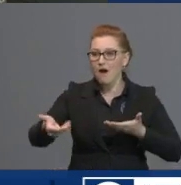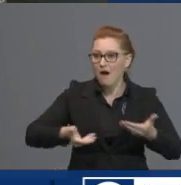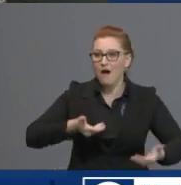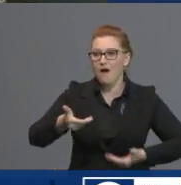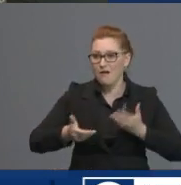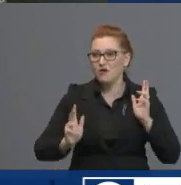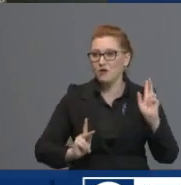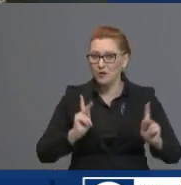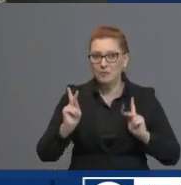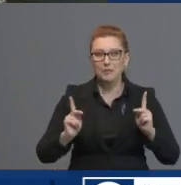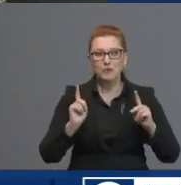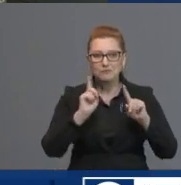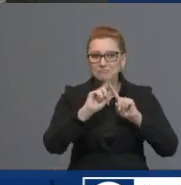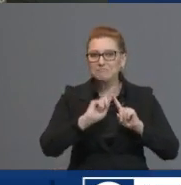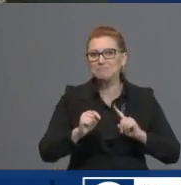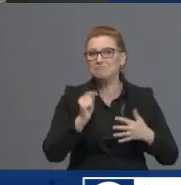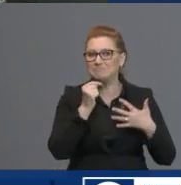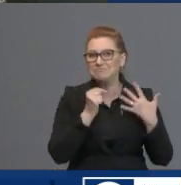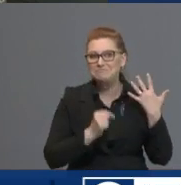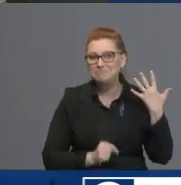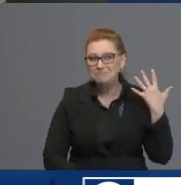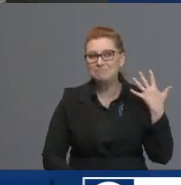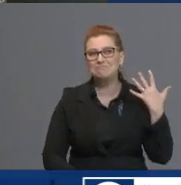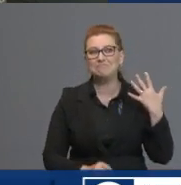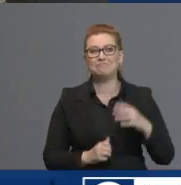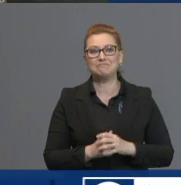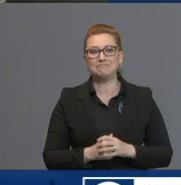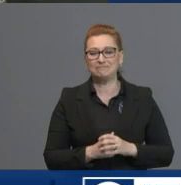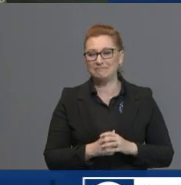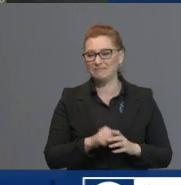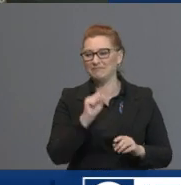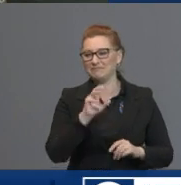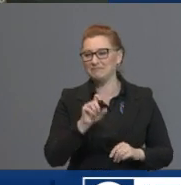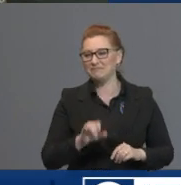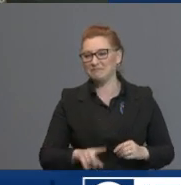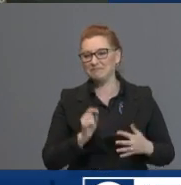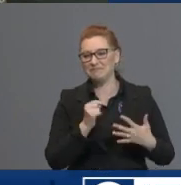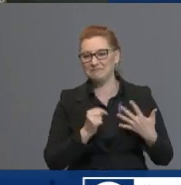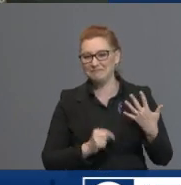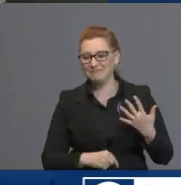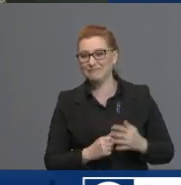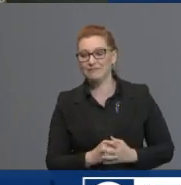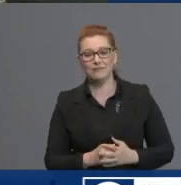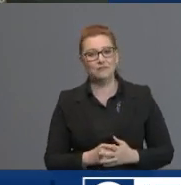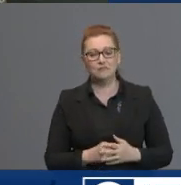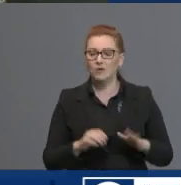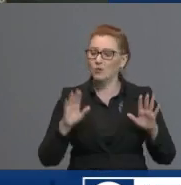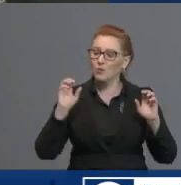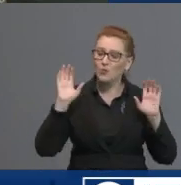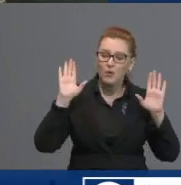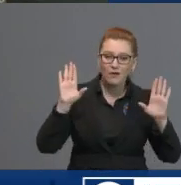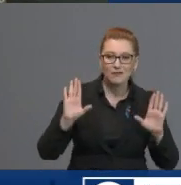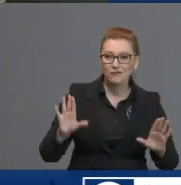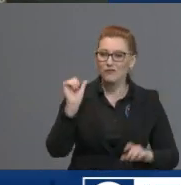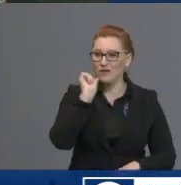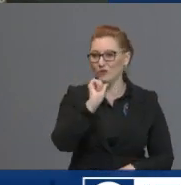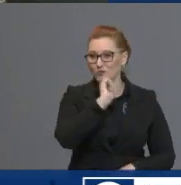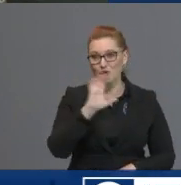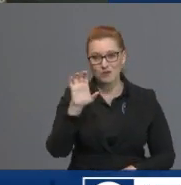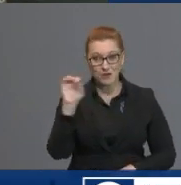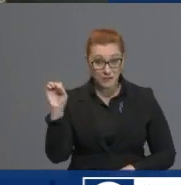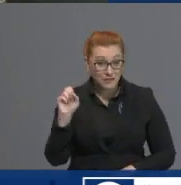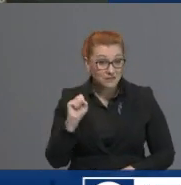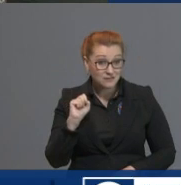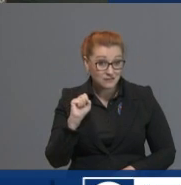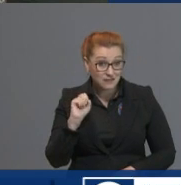Family Farms, Intel, Target, Amazon, Penske, Salvation Army, and more. Some great Arizona companies